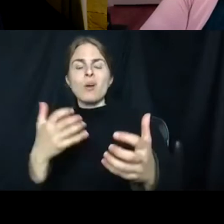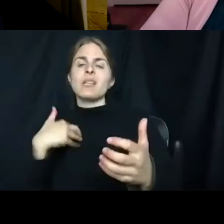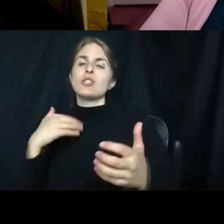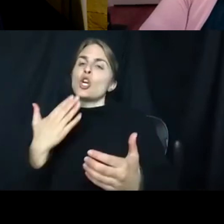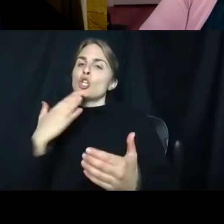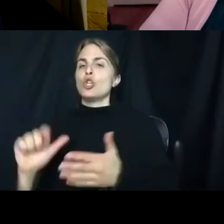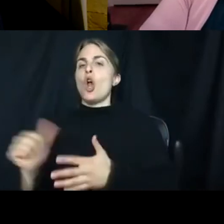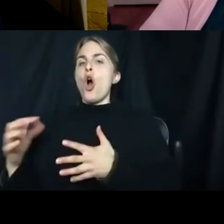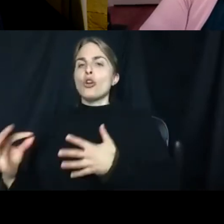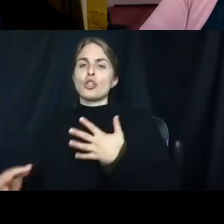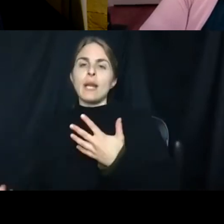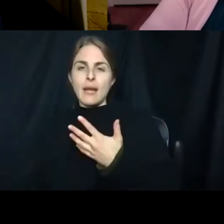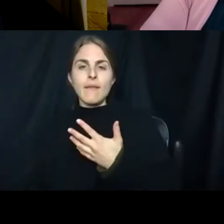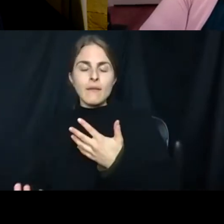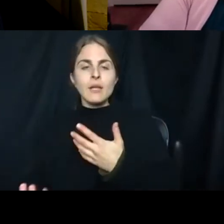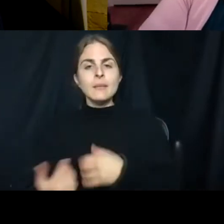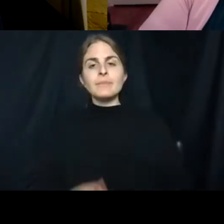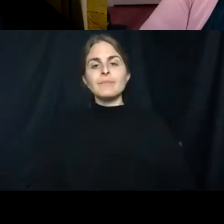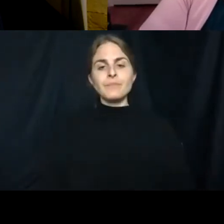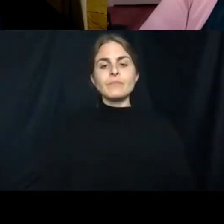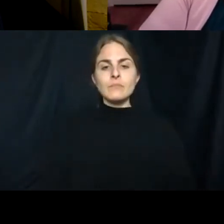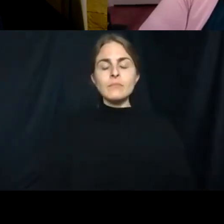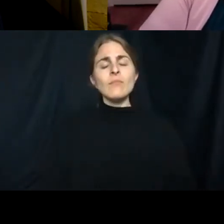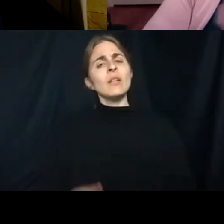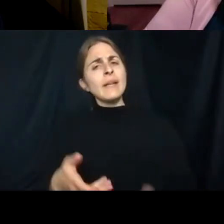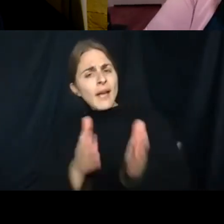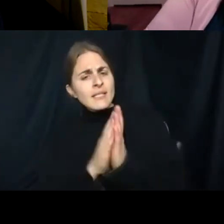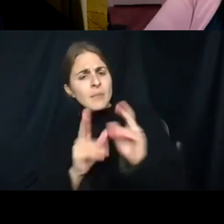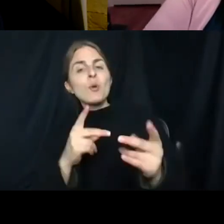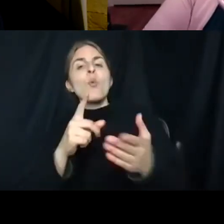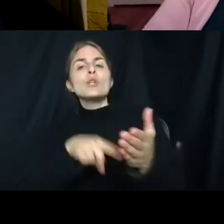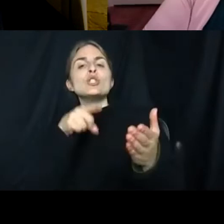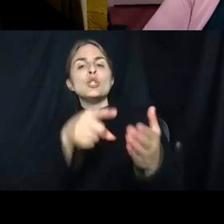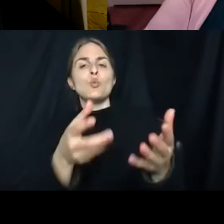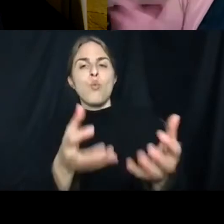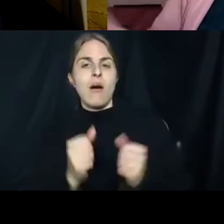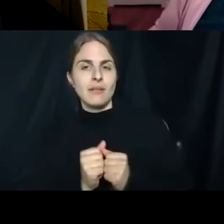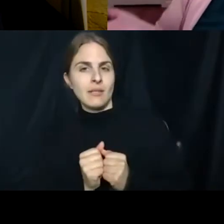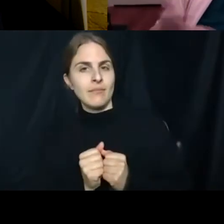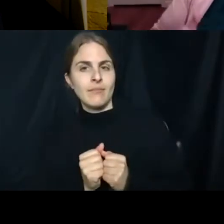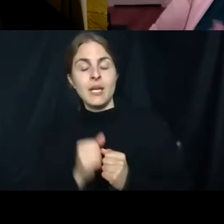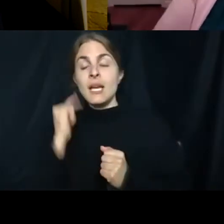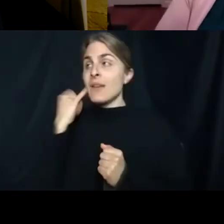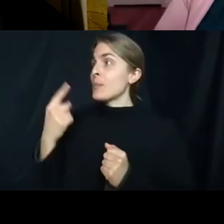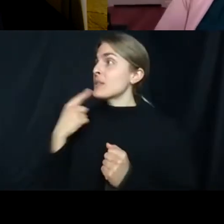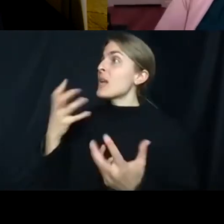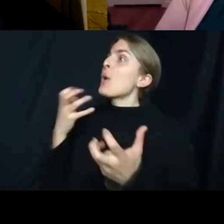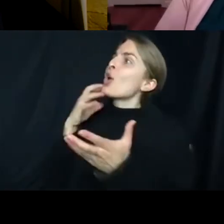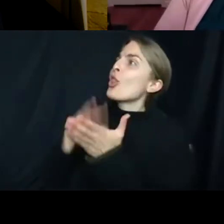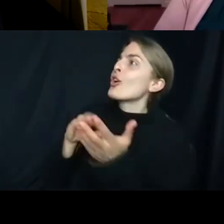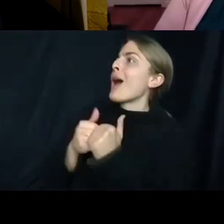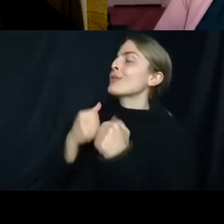alternative. And really just asking folks like, what would you like, instead of maybe if someone says like, oh, I want to learn how to make French